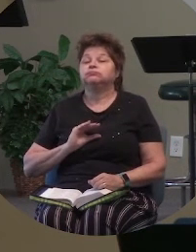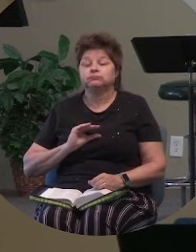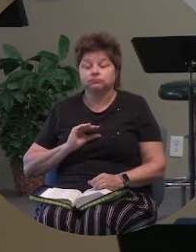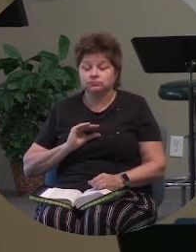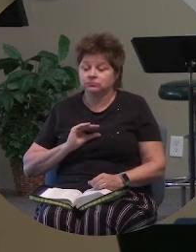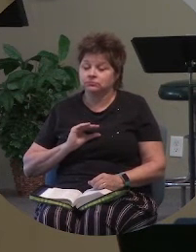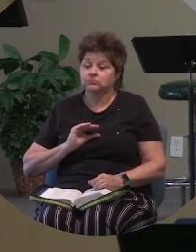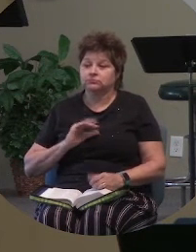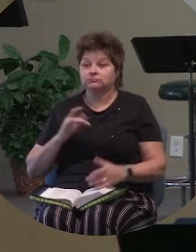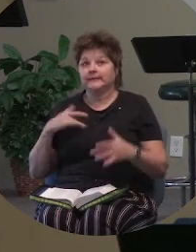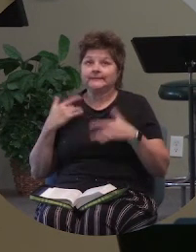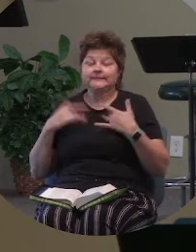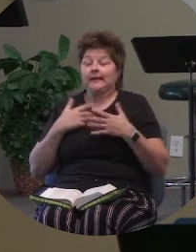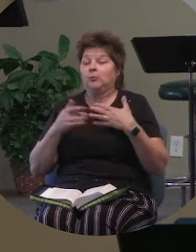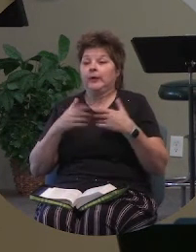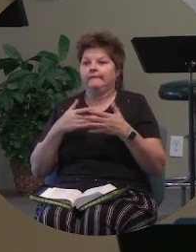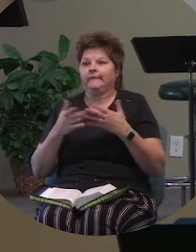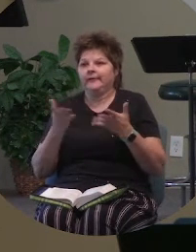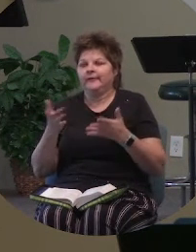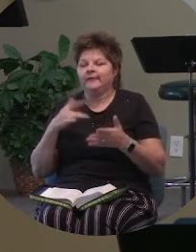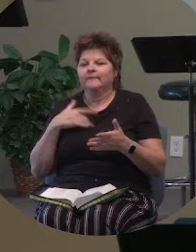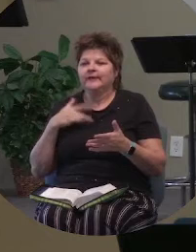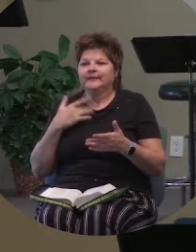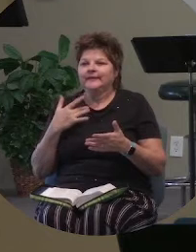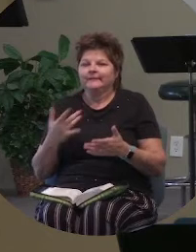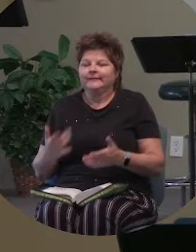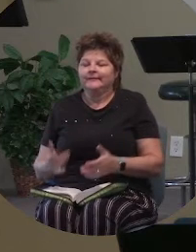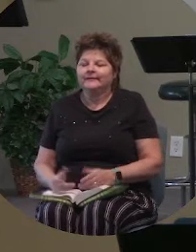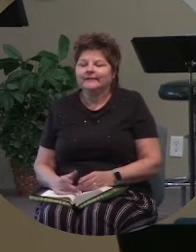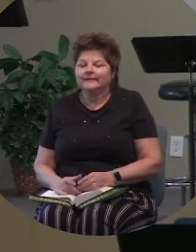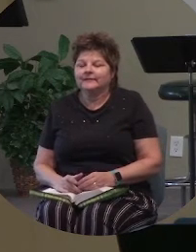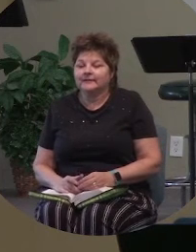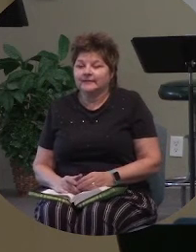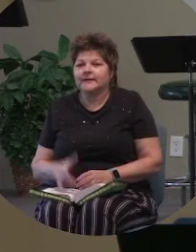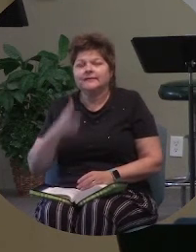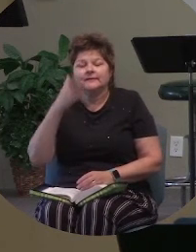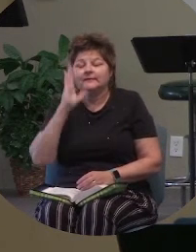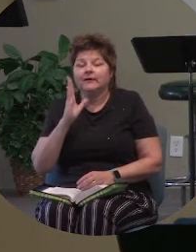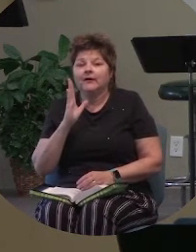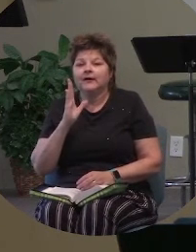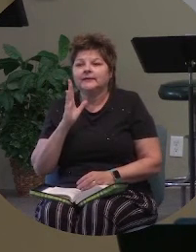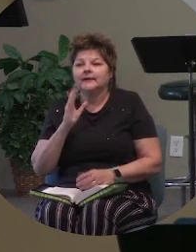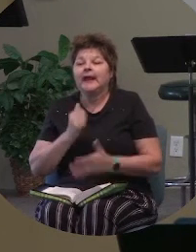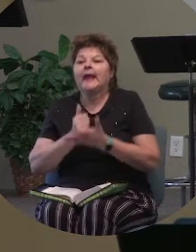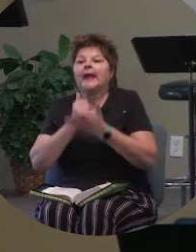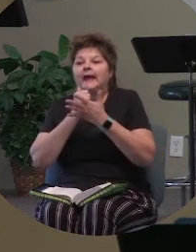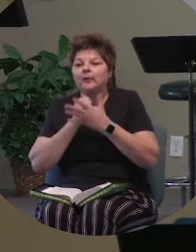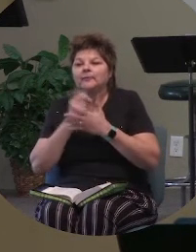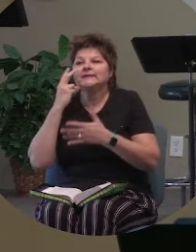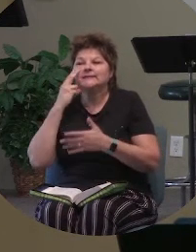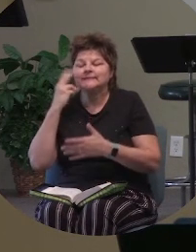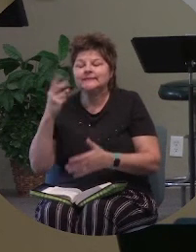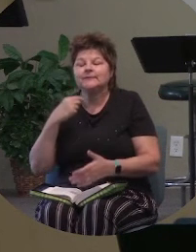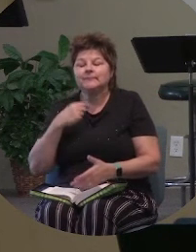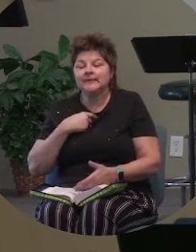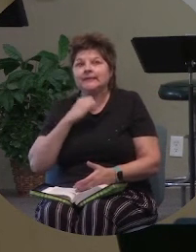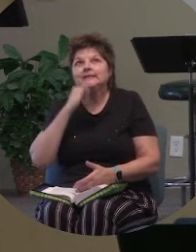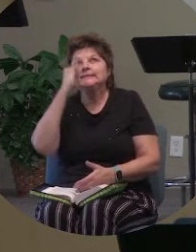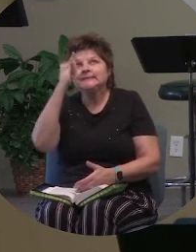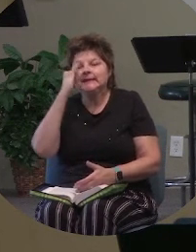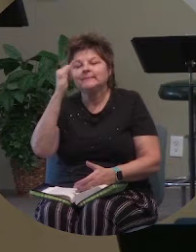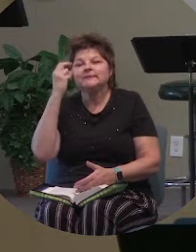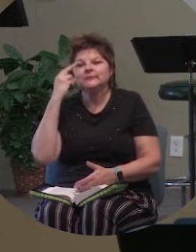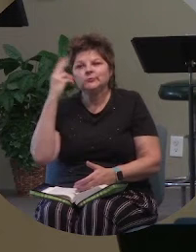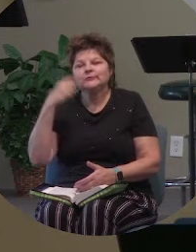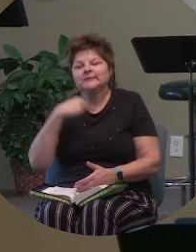excited, whatever your frame of mind might be. And God, Help me to see me as you see me.